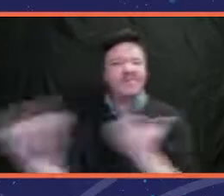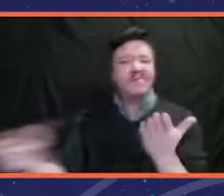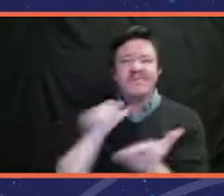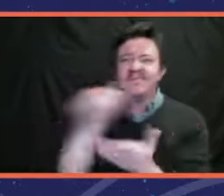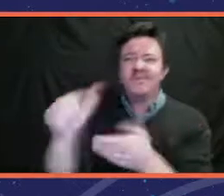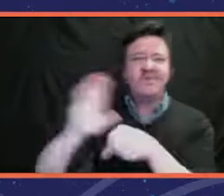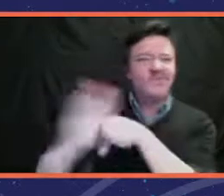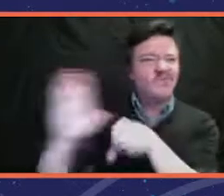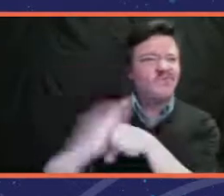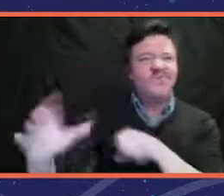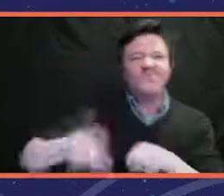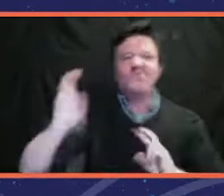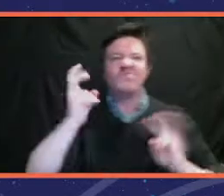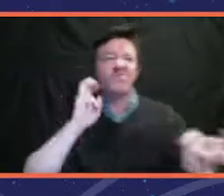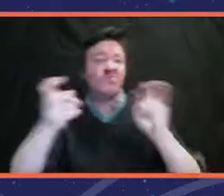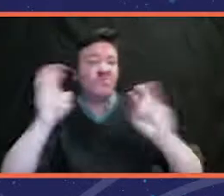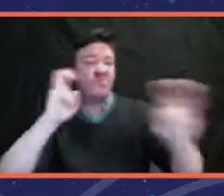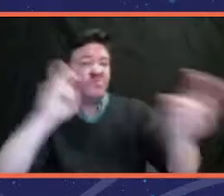do?